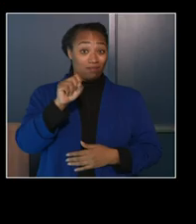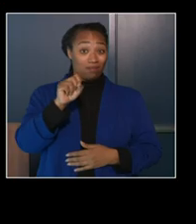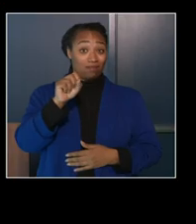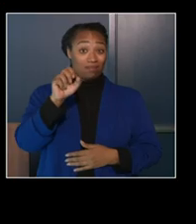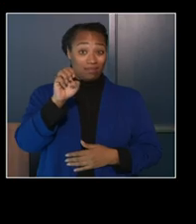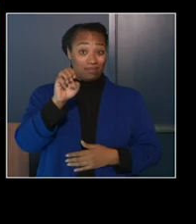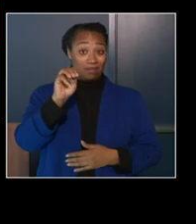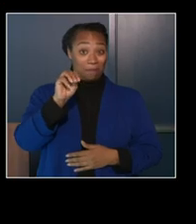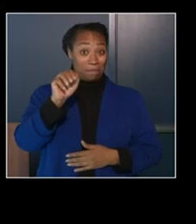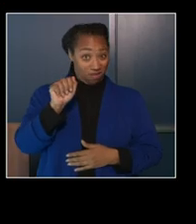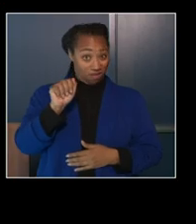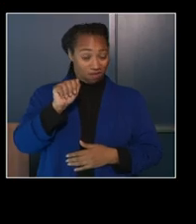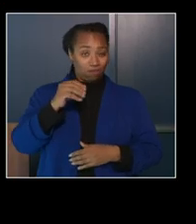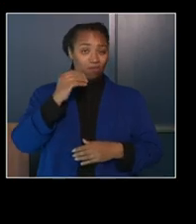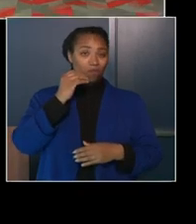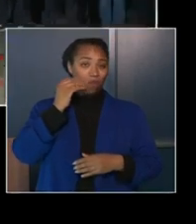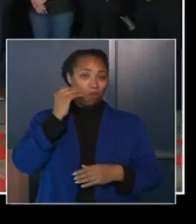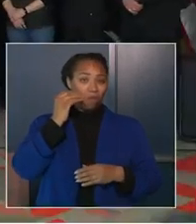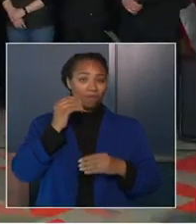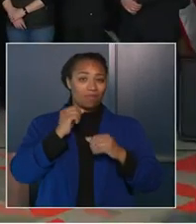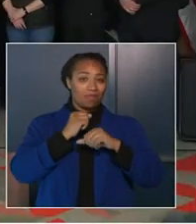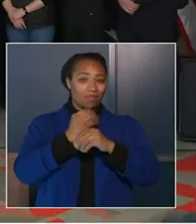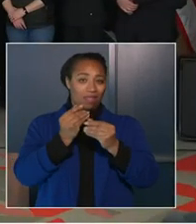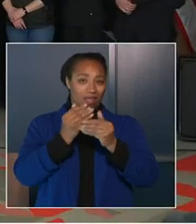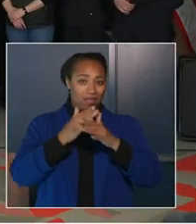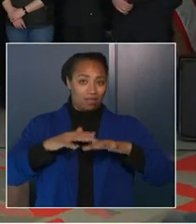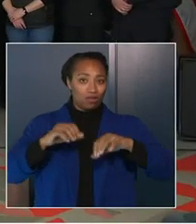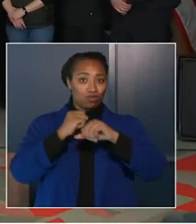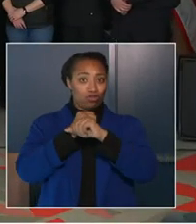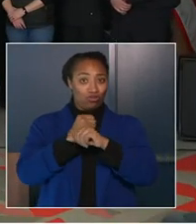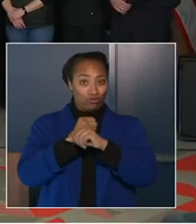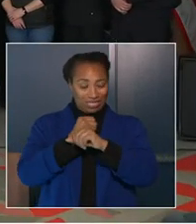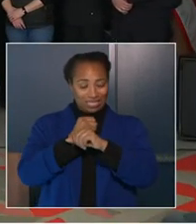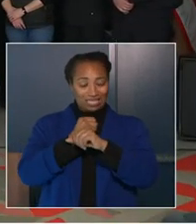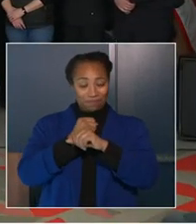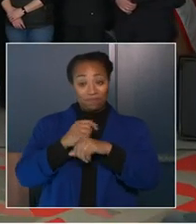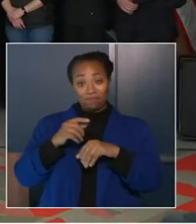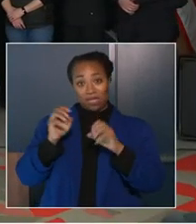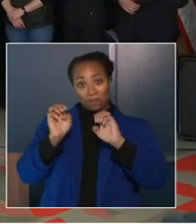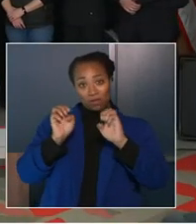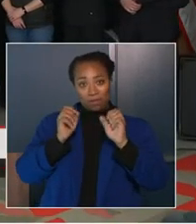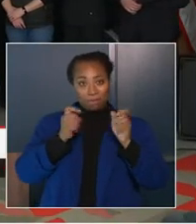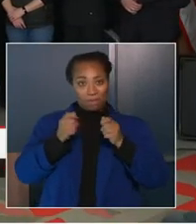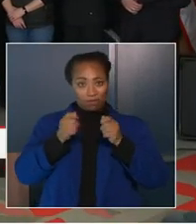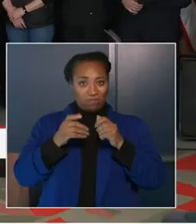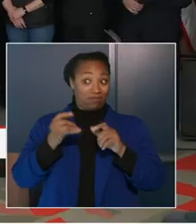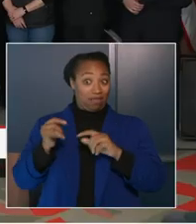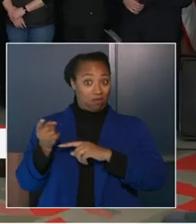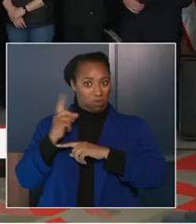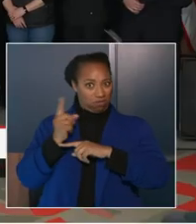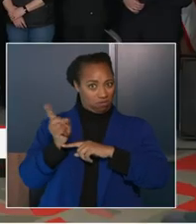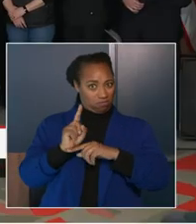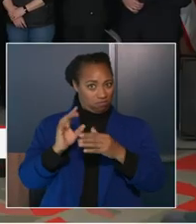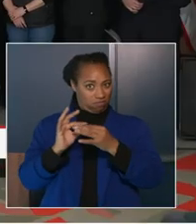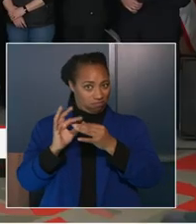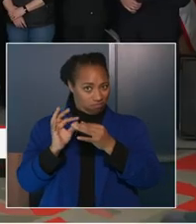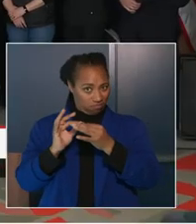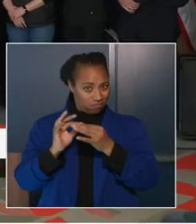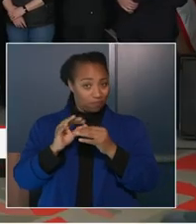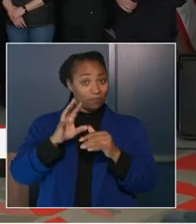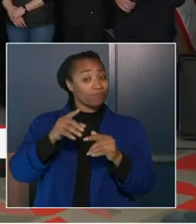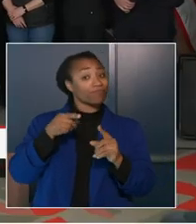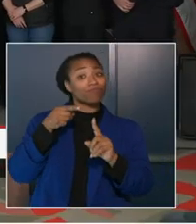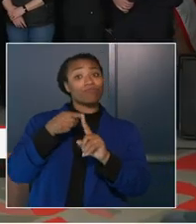Agency headquarters. I'm joined, and you're going to hear from a number of members of my team, and we will